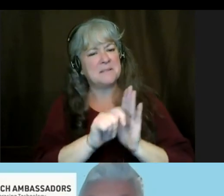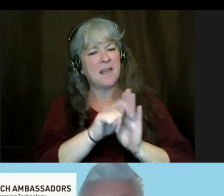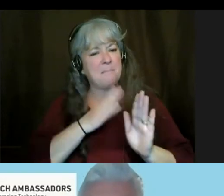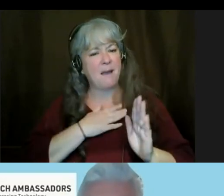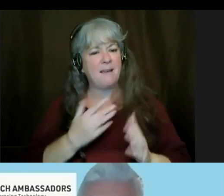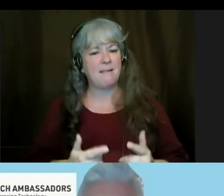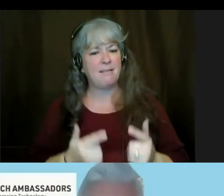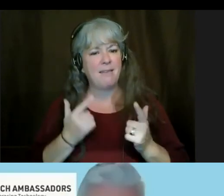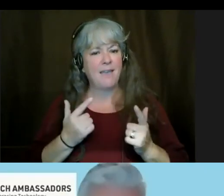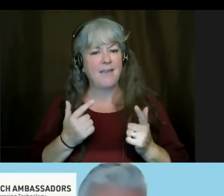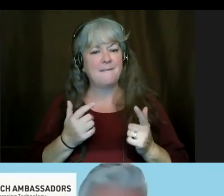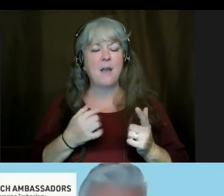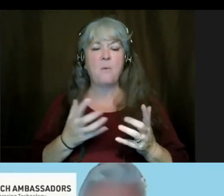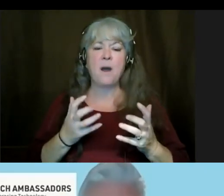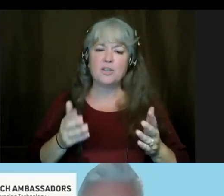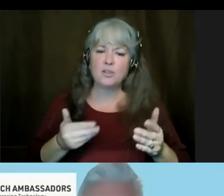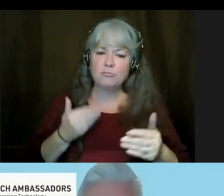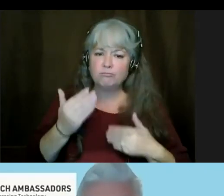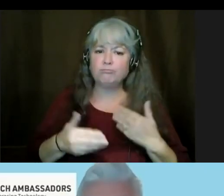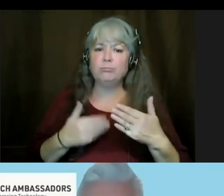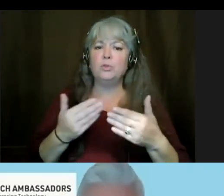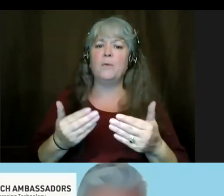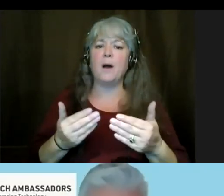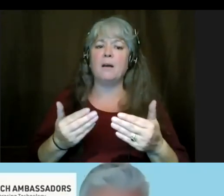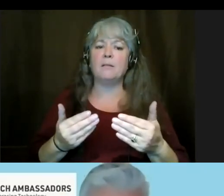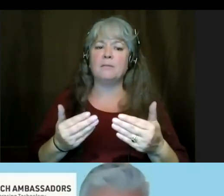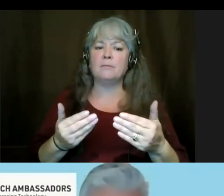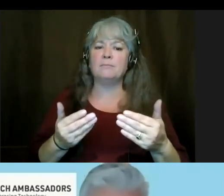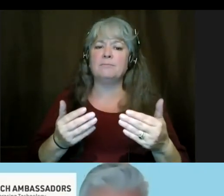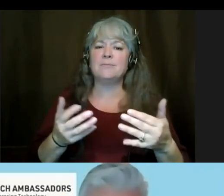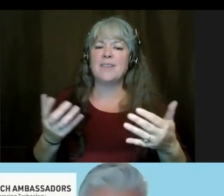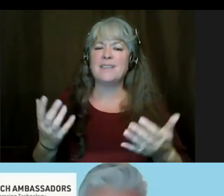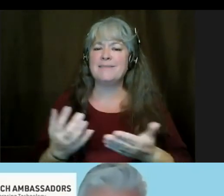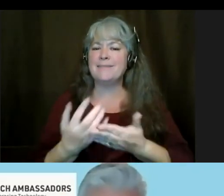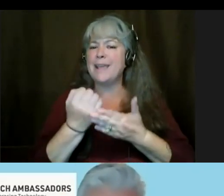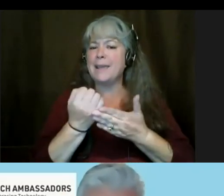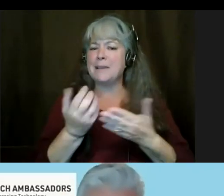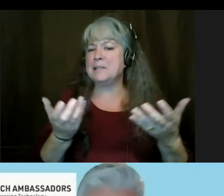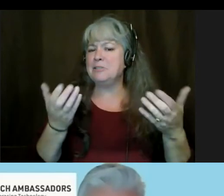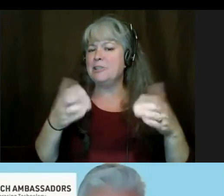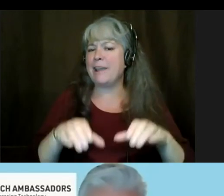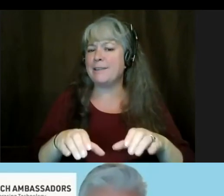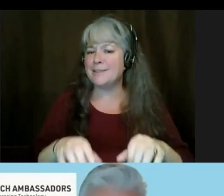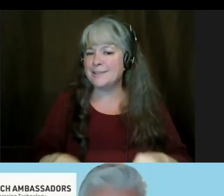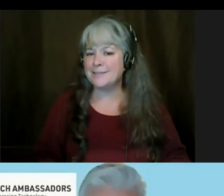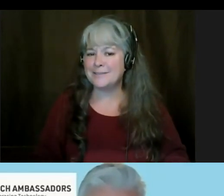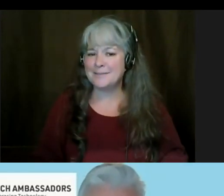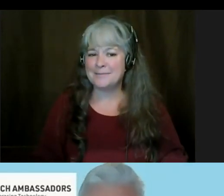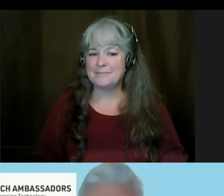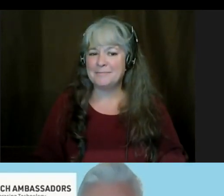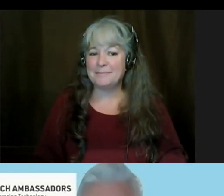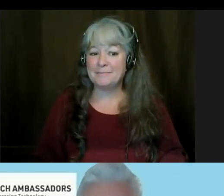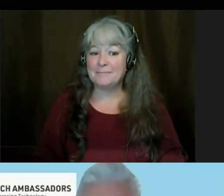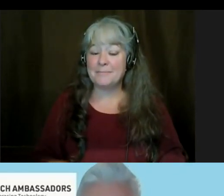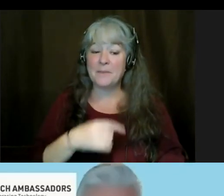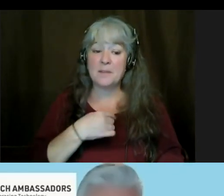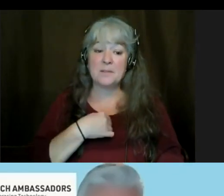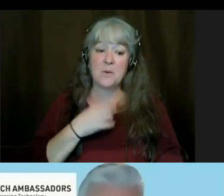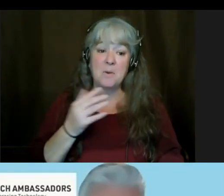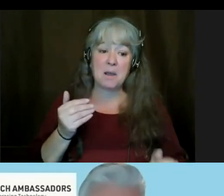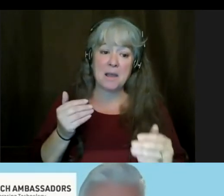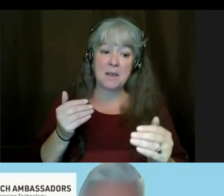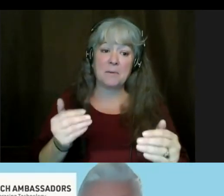to move on and take some more chances. So I put